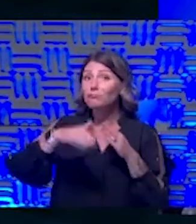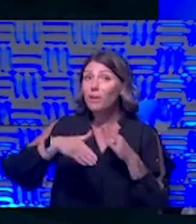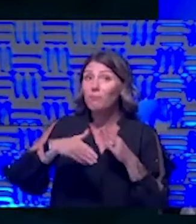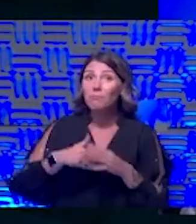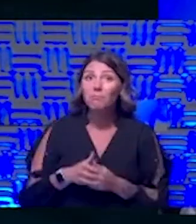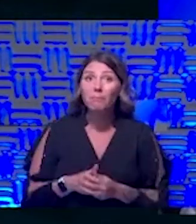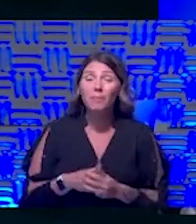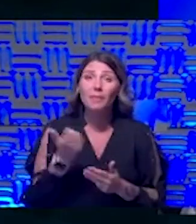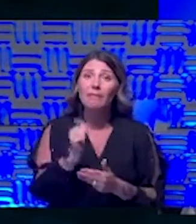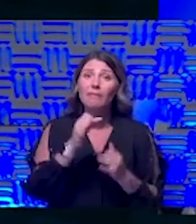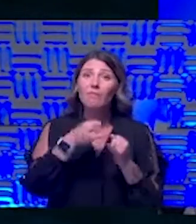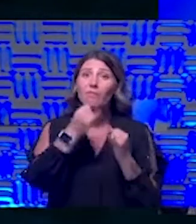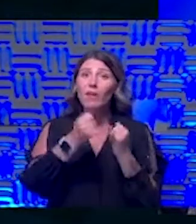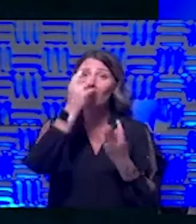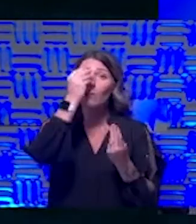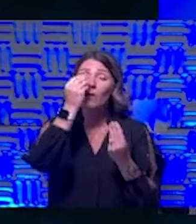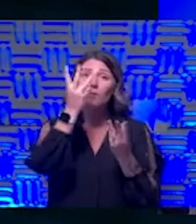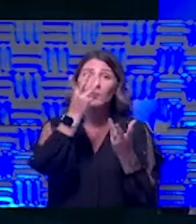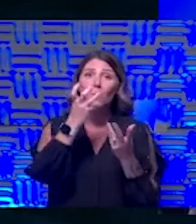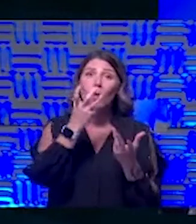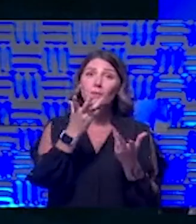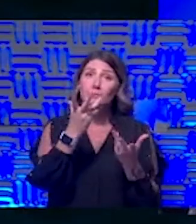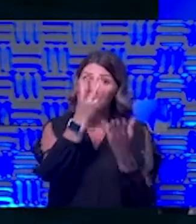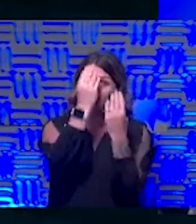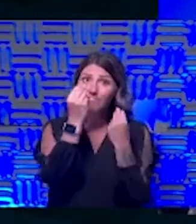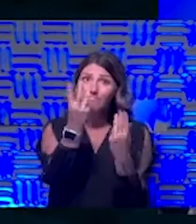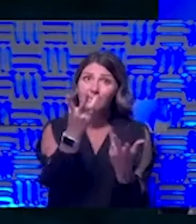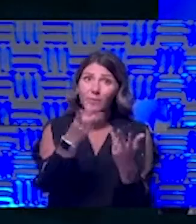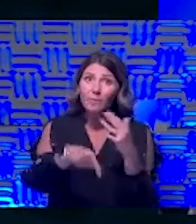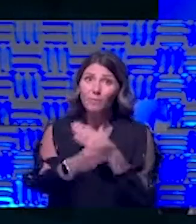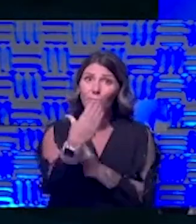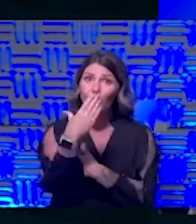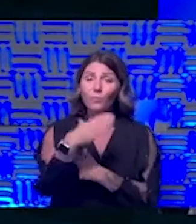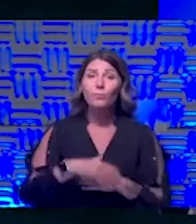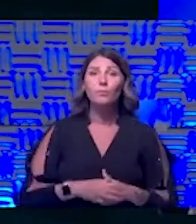any final thoughts you'd like to leave us with this morning?